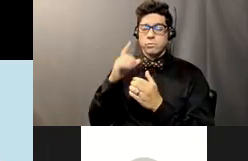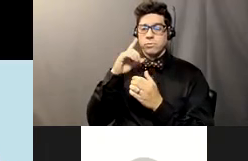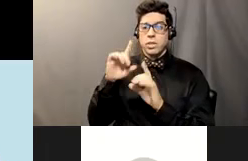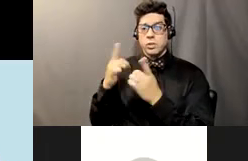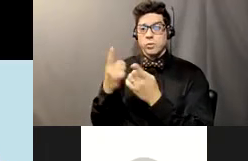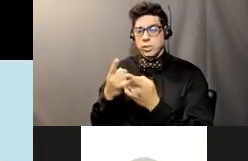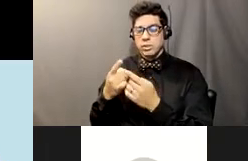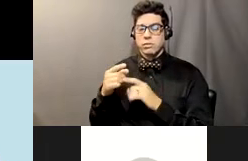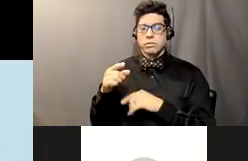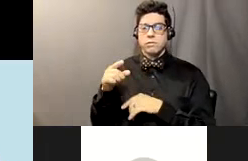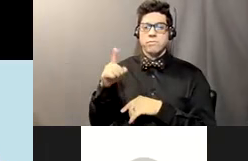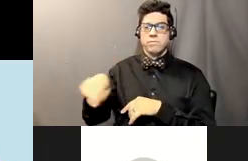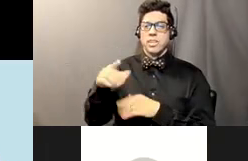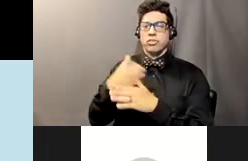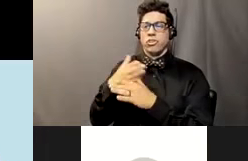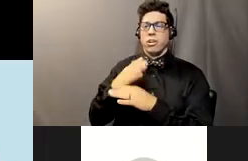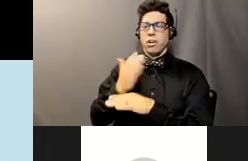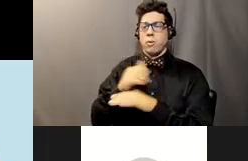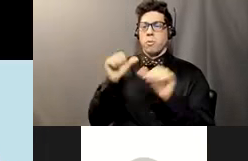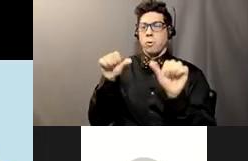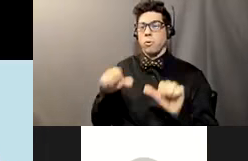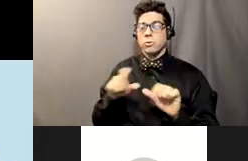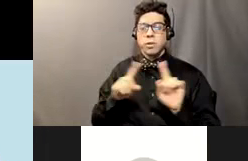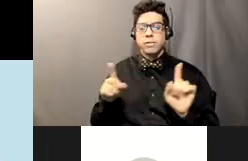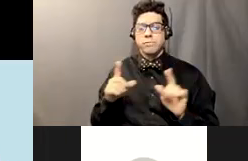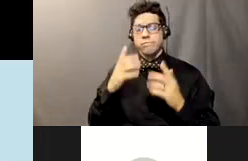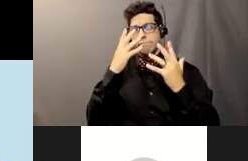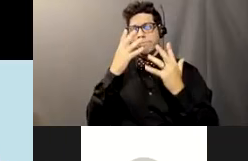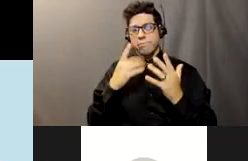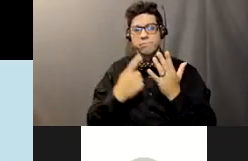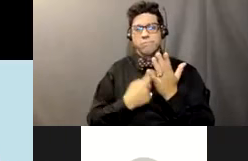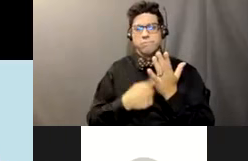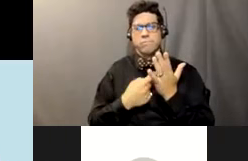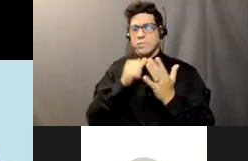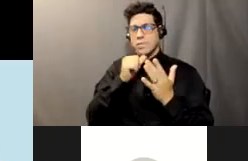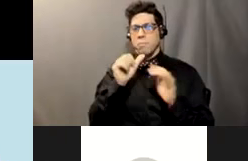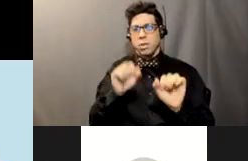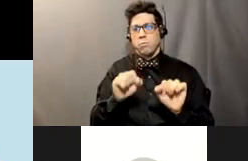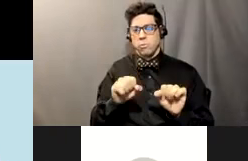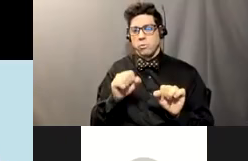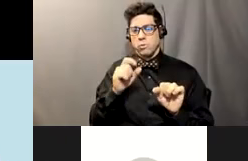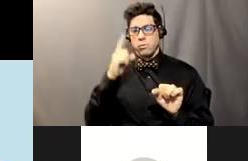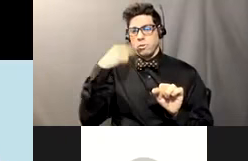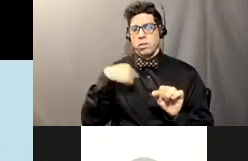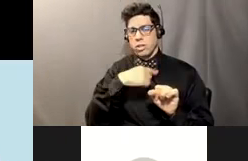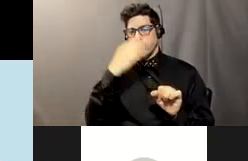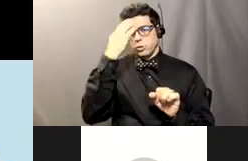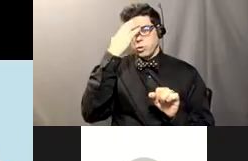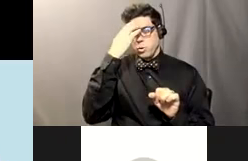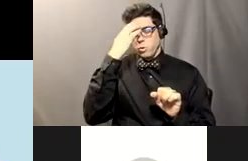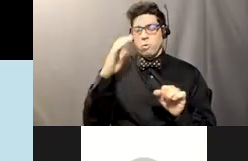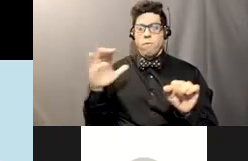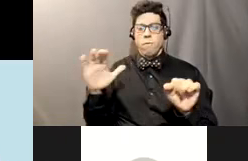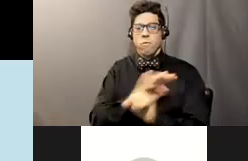involvement share some of our posts. Unfortunately, sometimes it is not possible for us to find out the full extent of